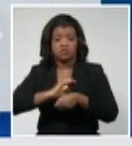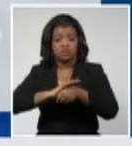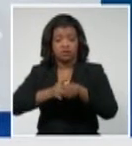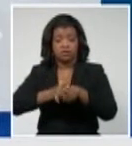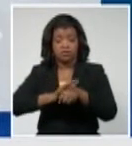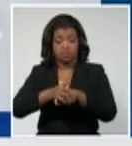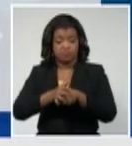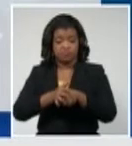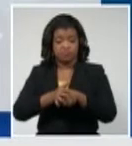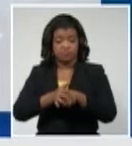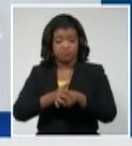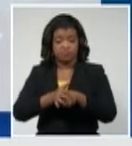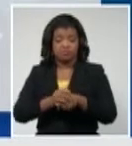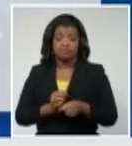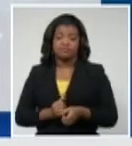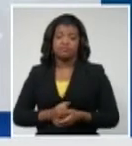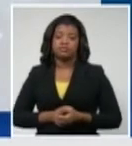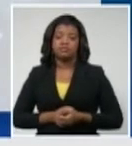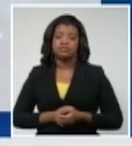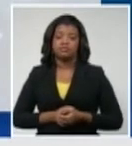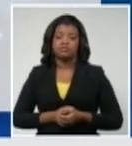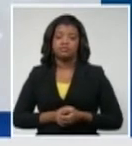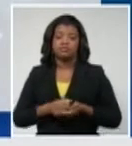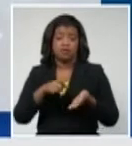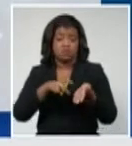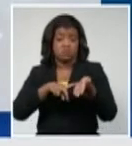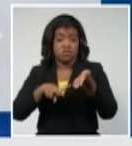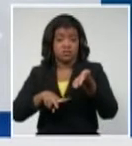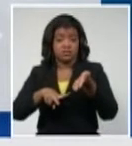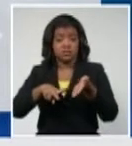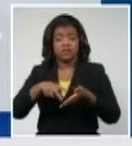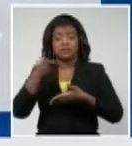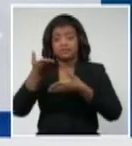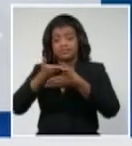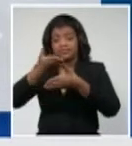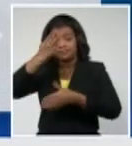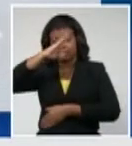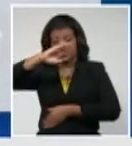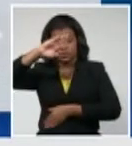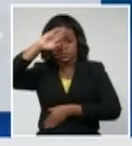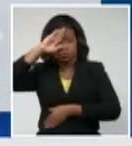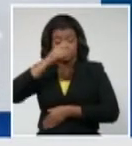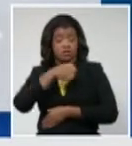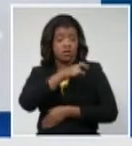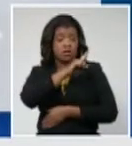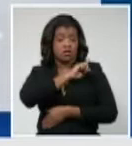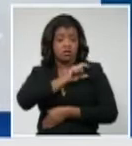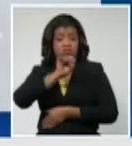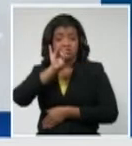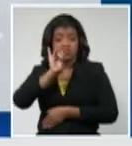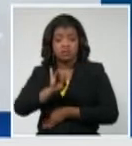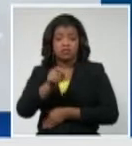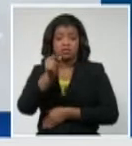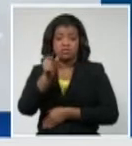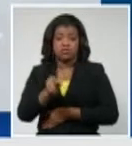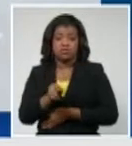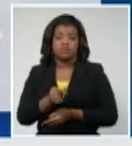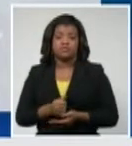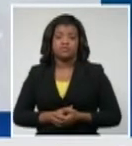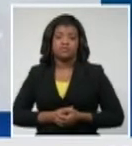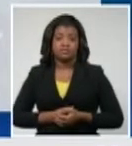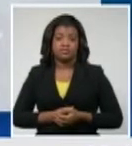to the municipality of Pinar del Rio, 8 to Sandino, 4 to Guane, and 2 to Consolación del